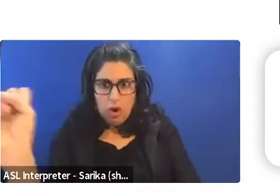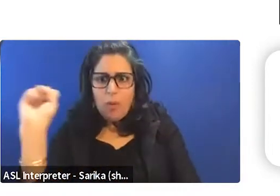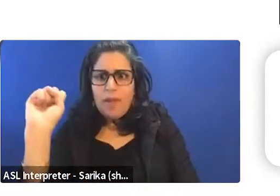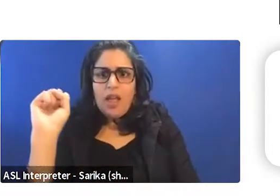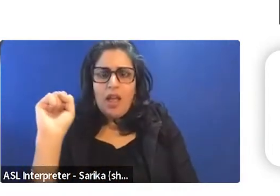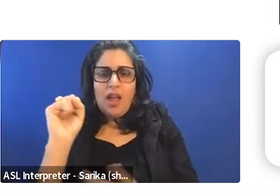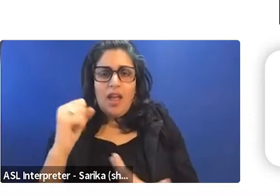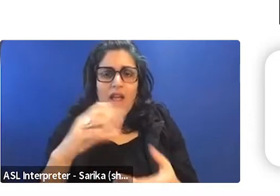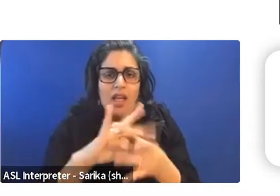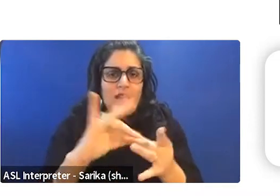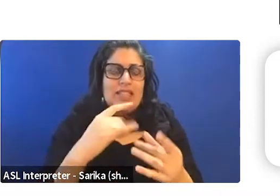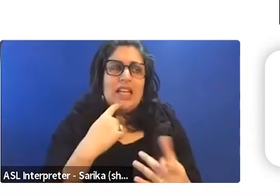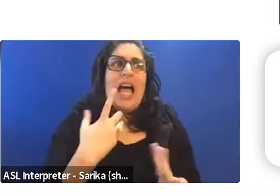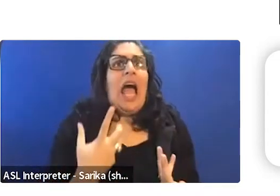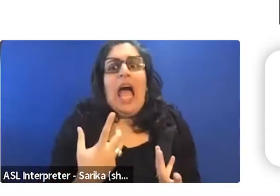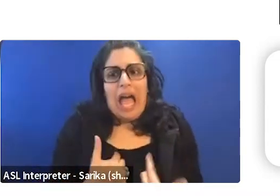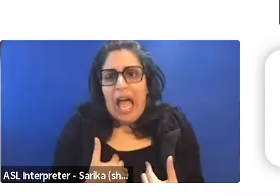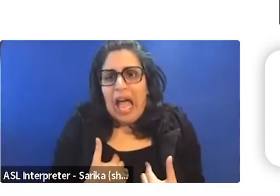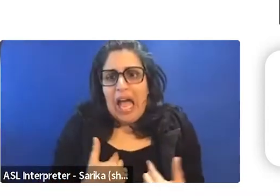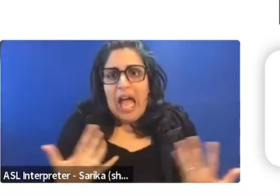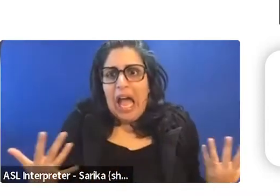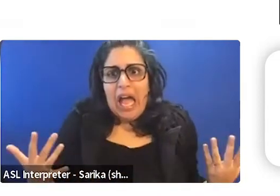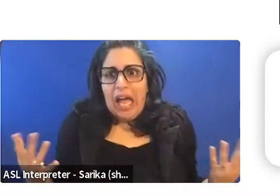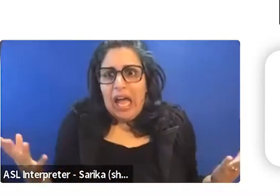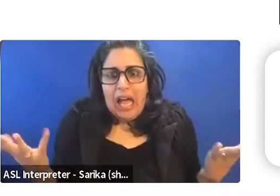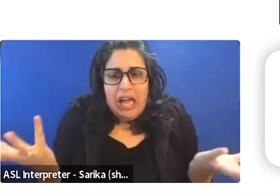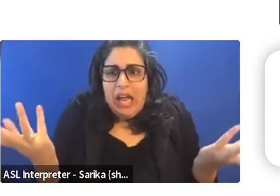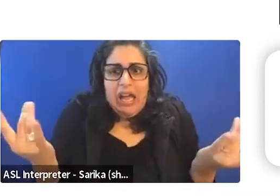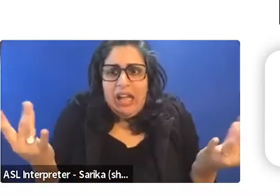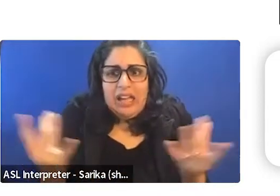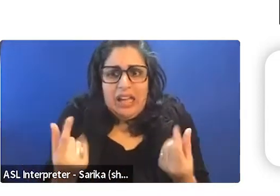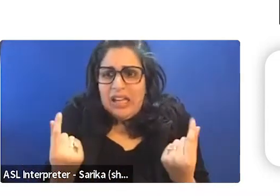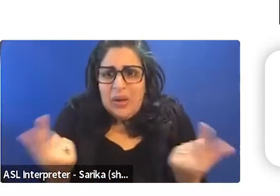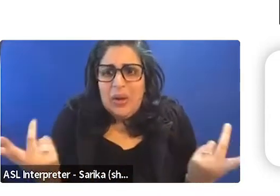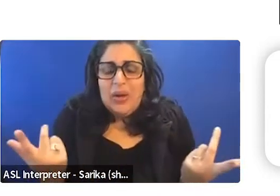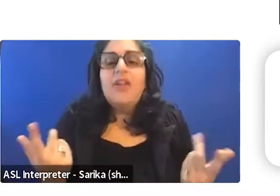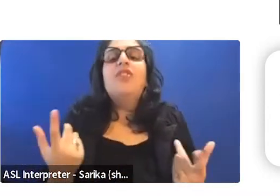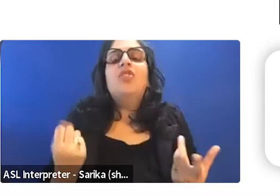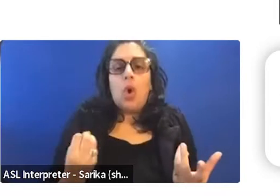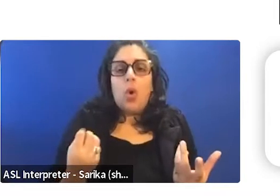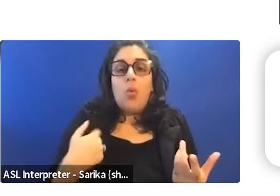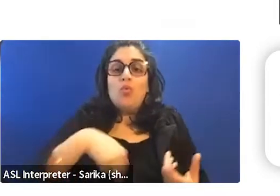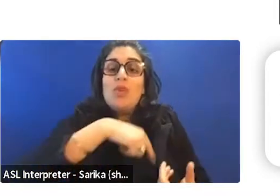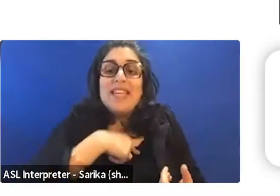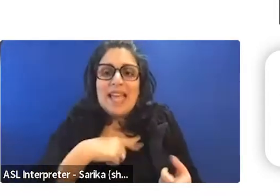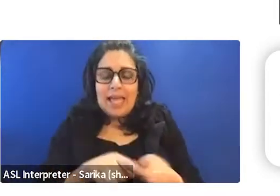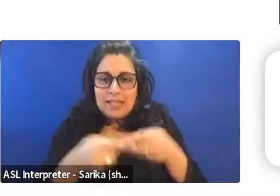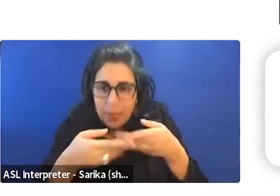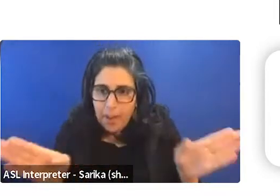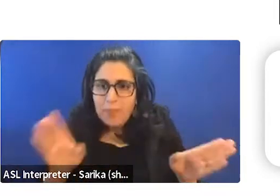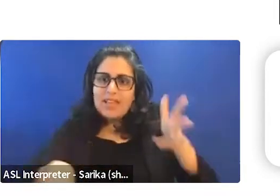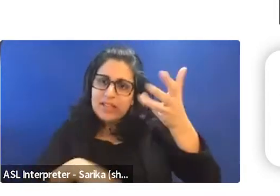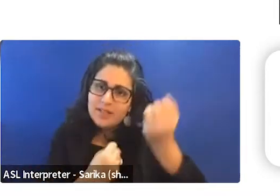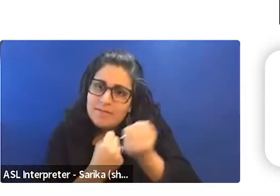said to us, our hands are tied. And so the inside outside game is we need in public to provide the pressure for them to be